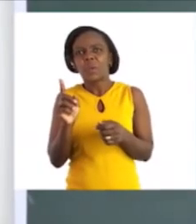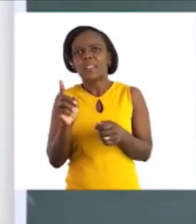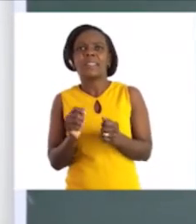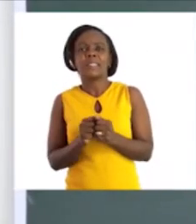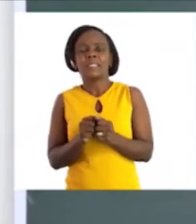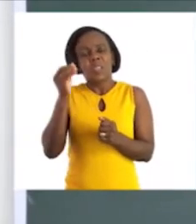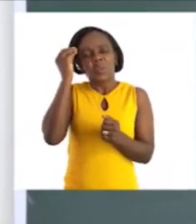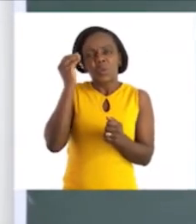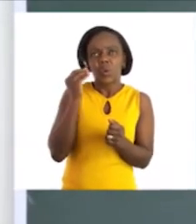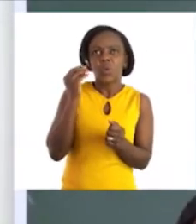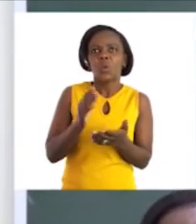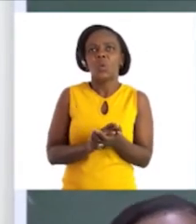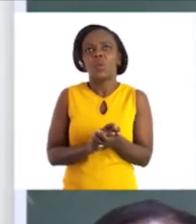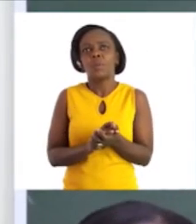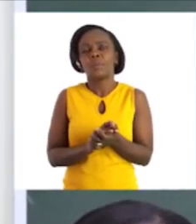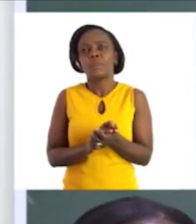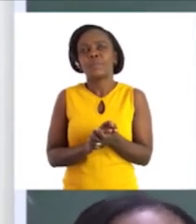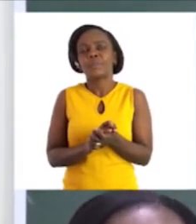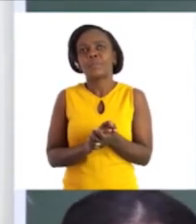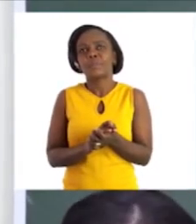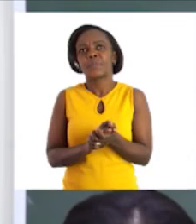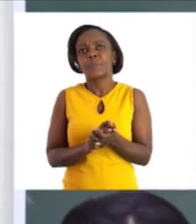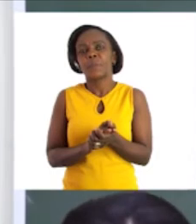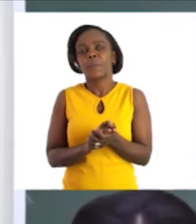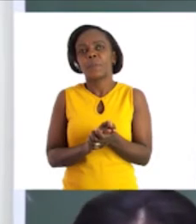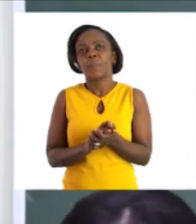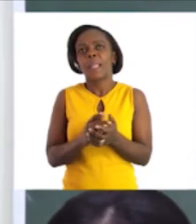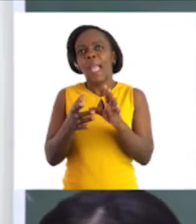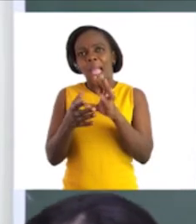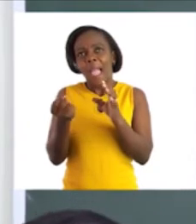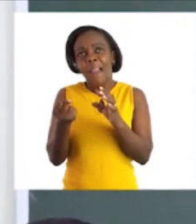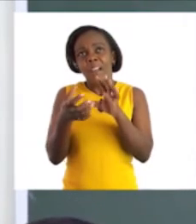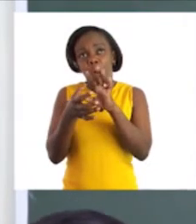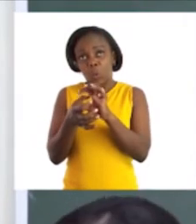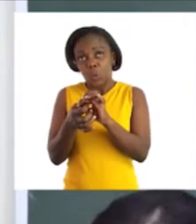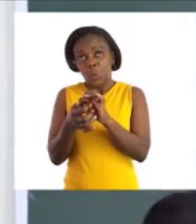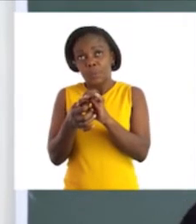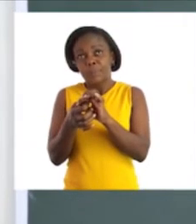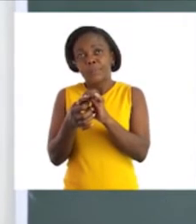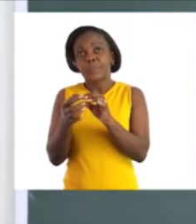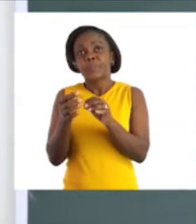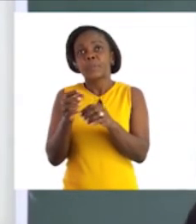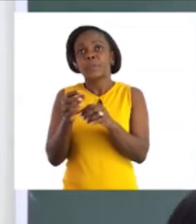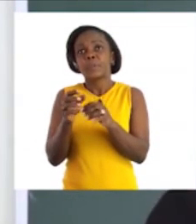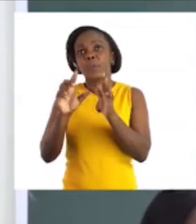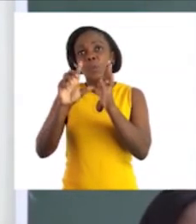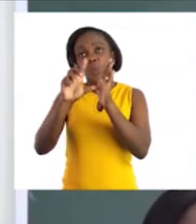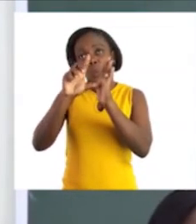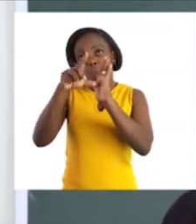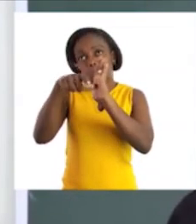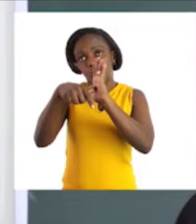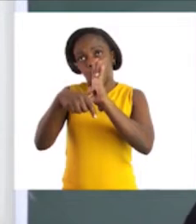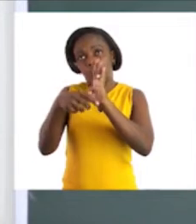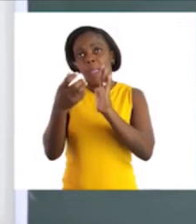don't know. And many times in our houses, we have clocks. We have this type of clocks